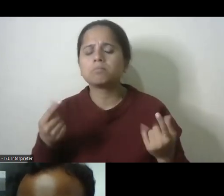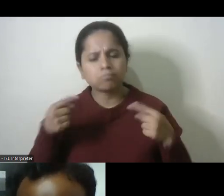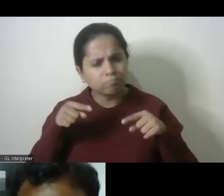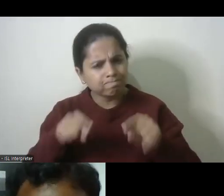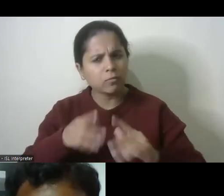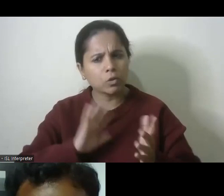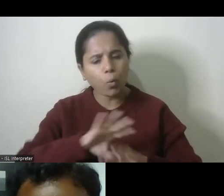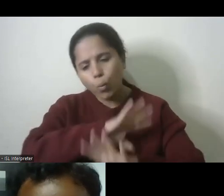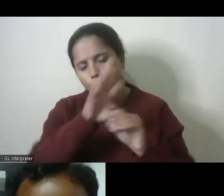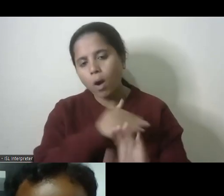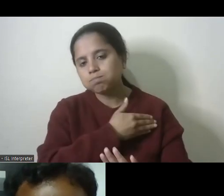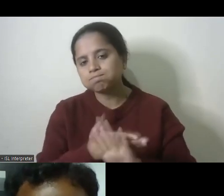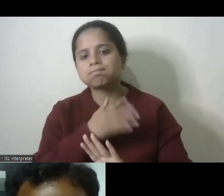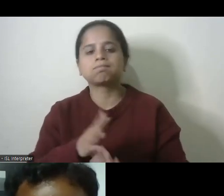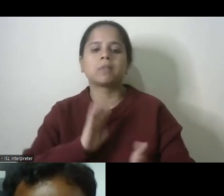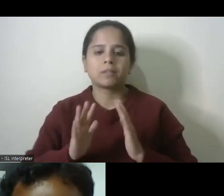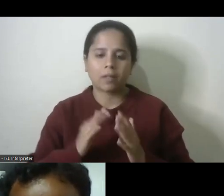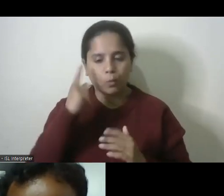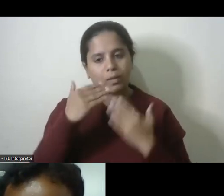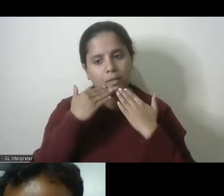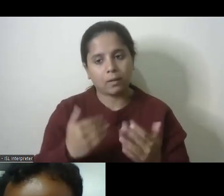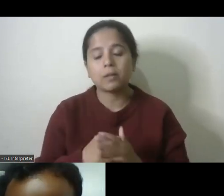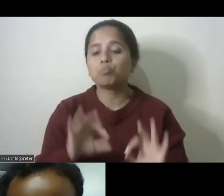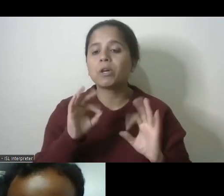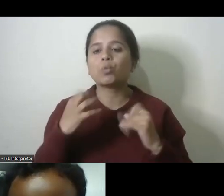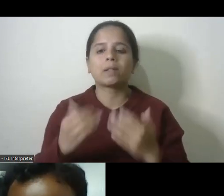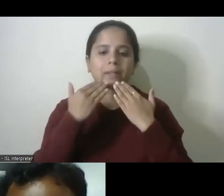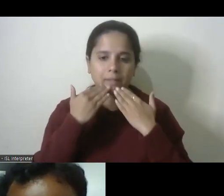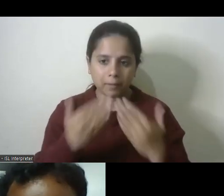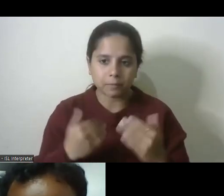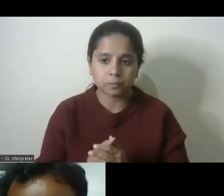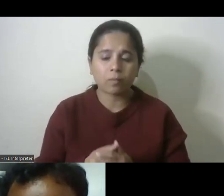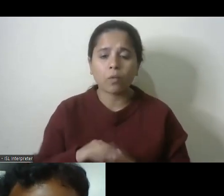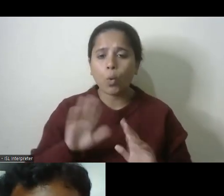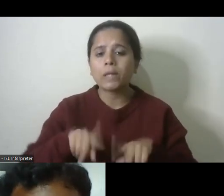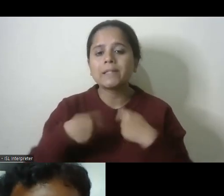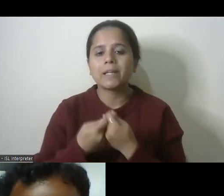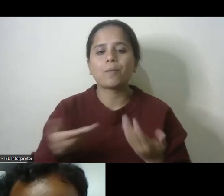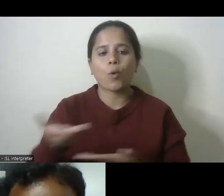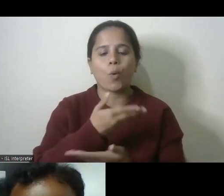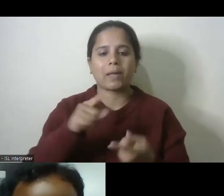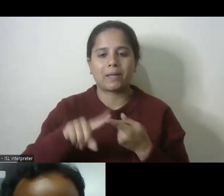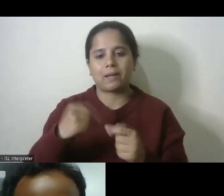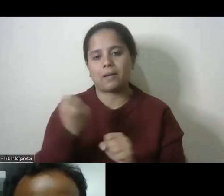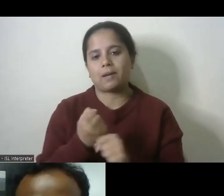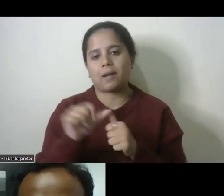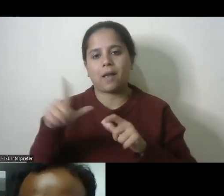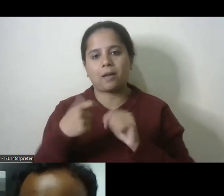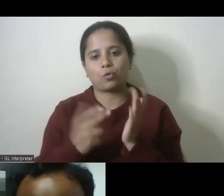continuous over the session. Okay, and a special mention of thanks to the whole team of my egalitarian who were actually